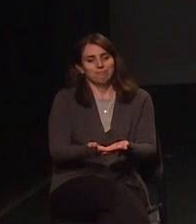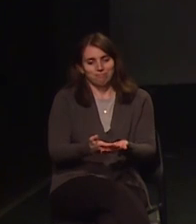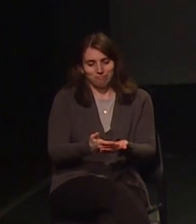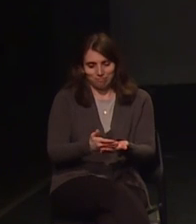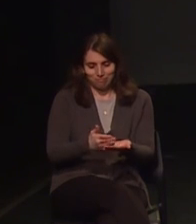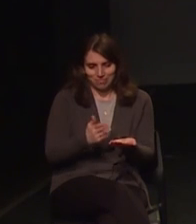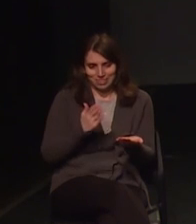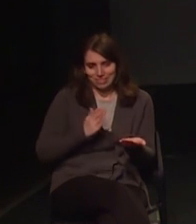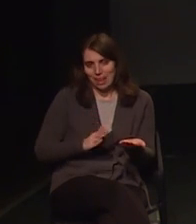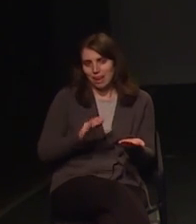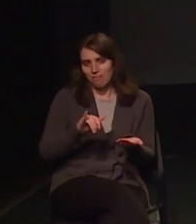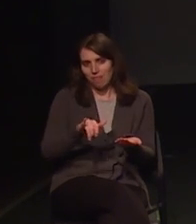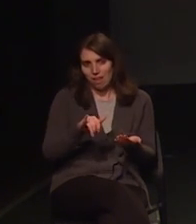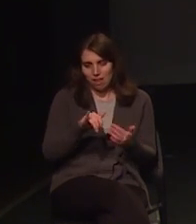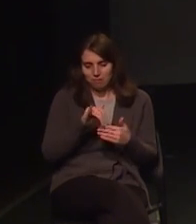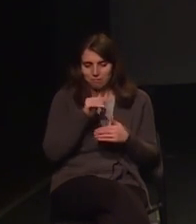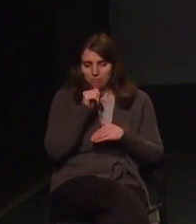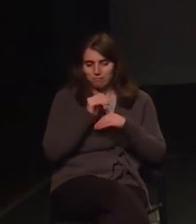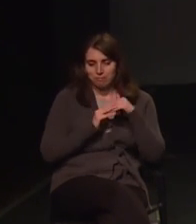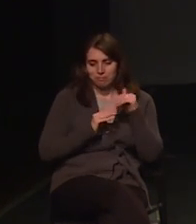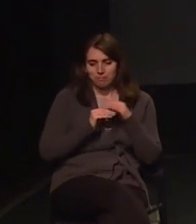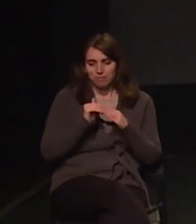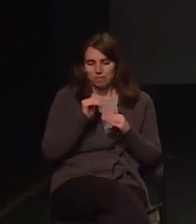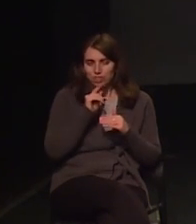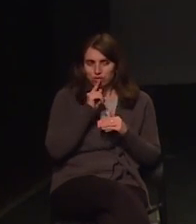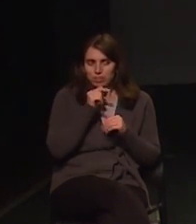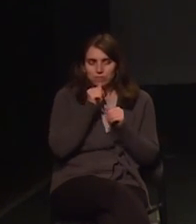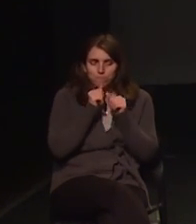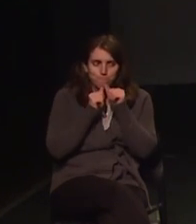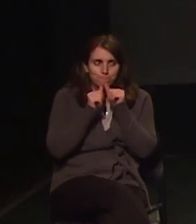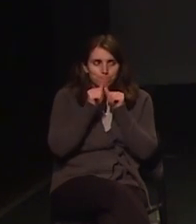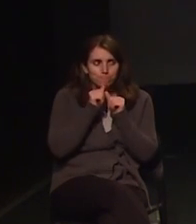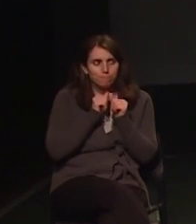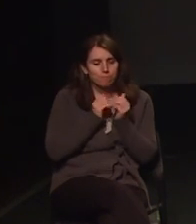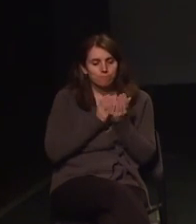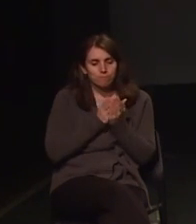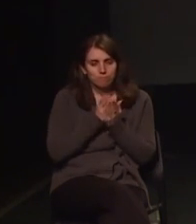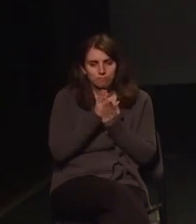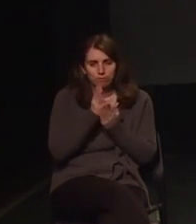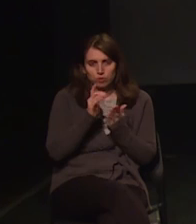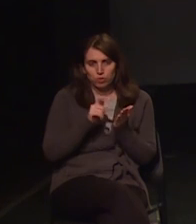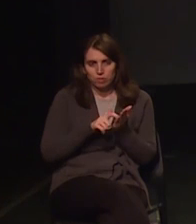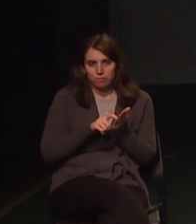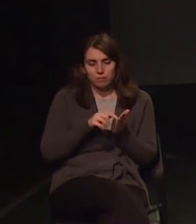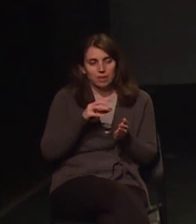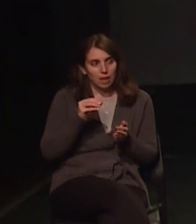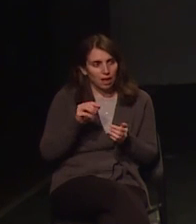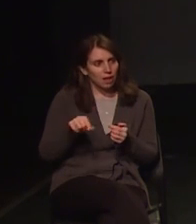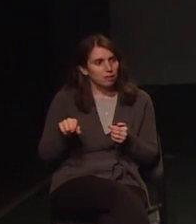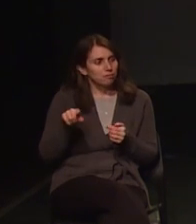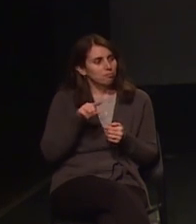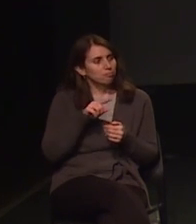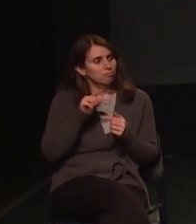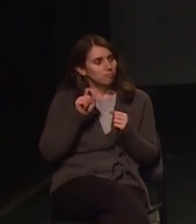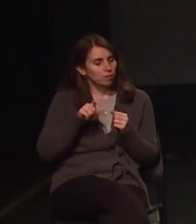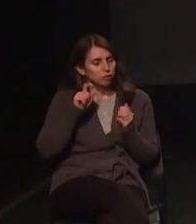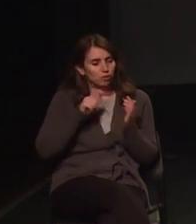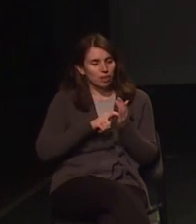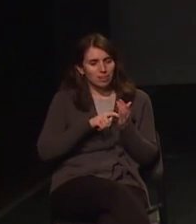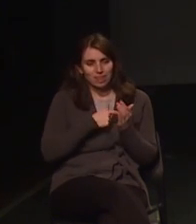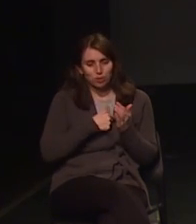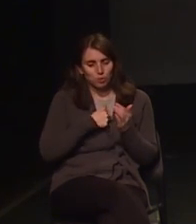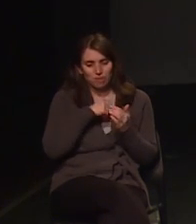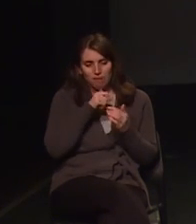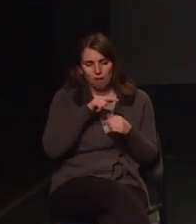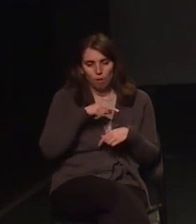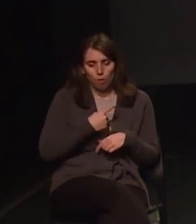so, and I think related to that, there is an increasing recognition that we're not alone in occupying